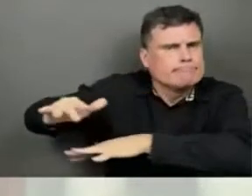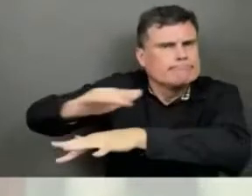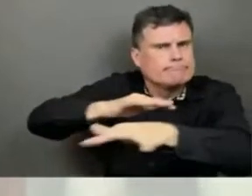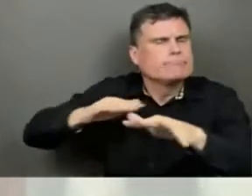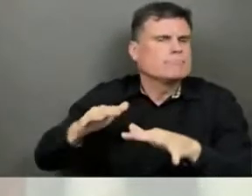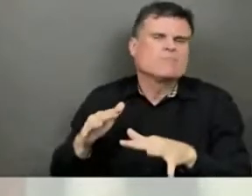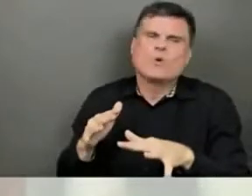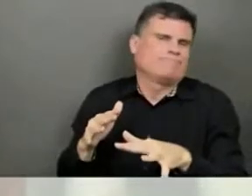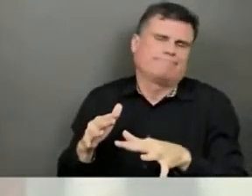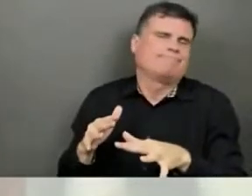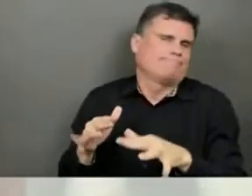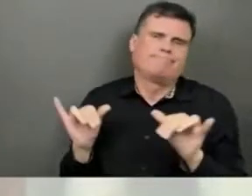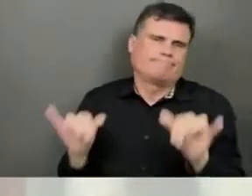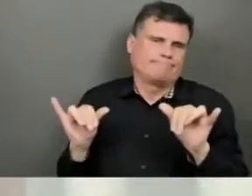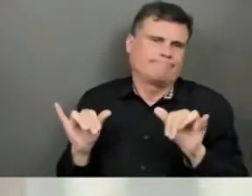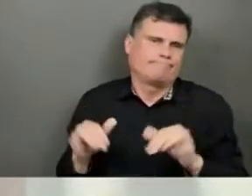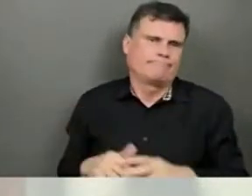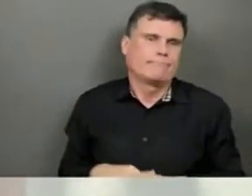Do you have a follow-up?